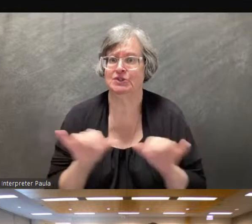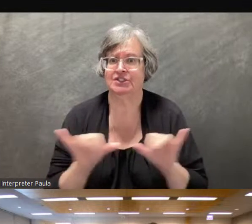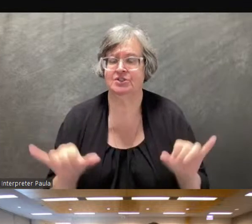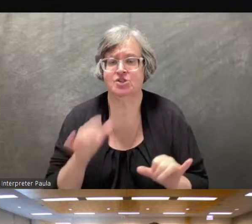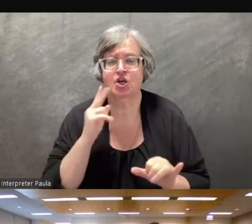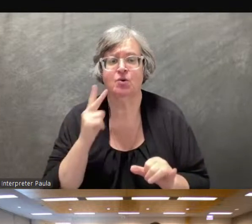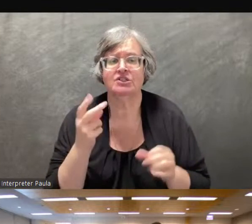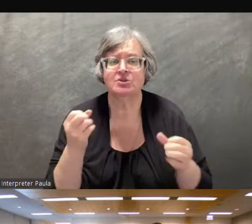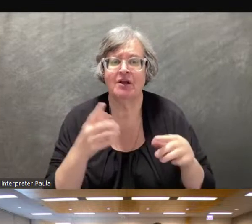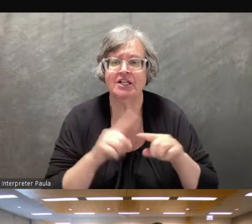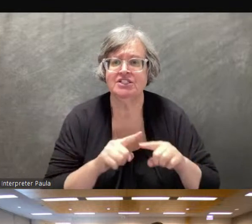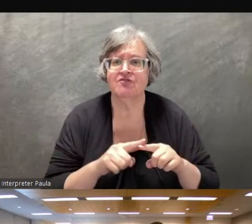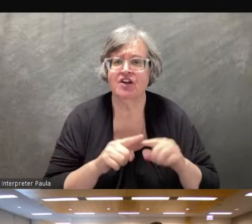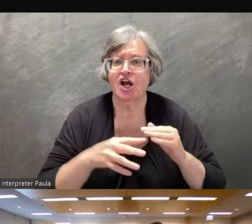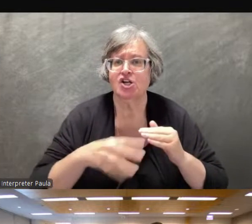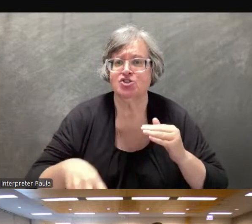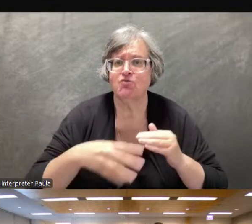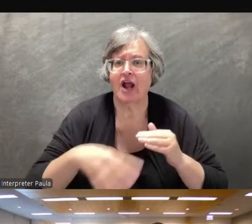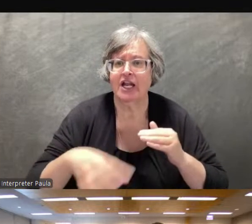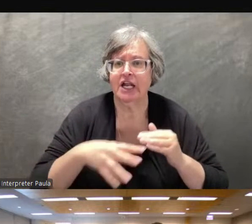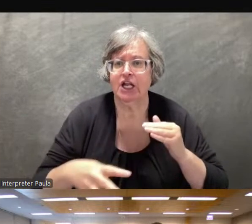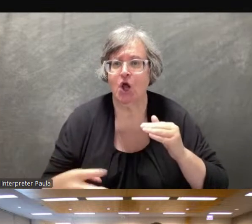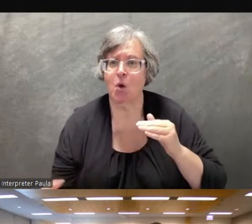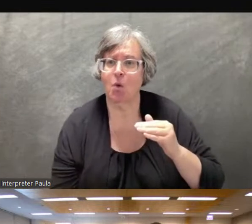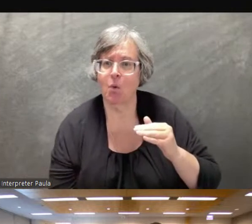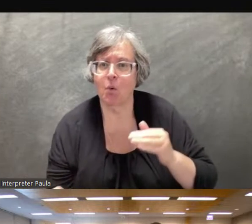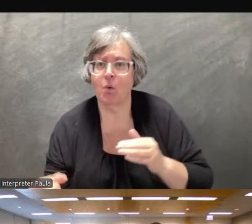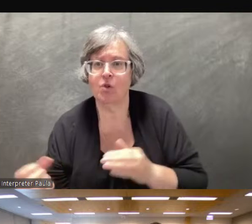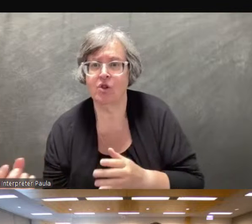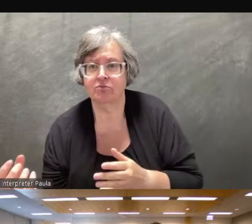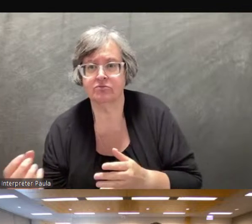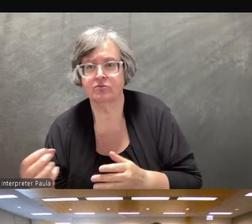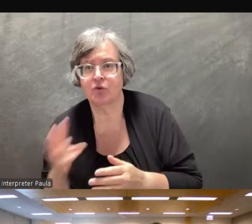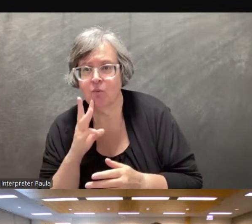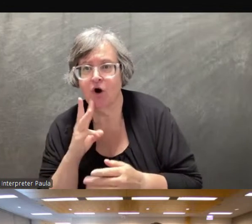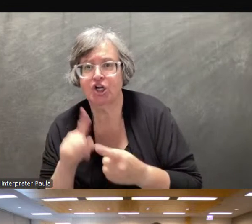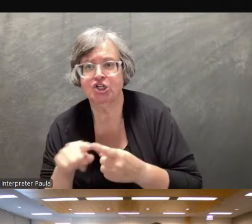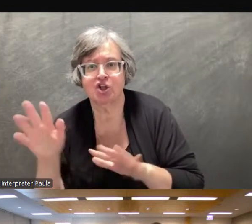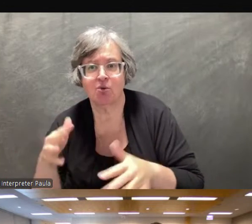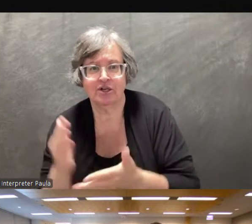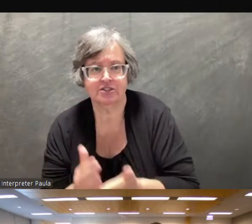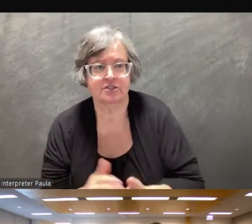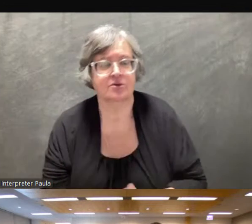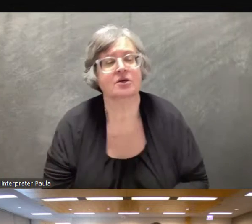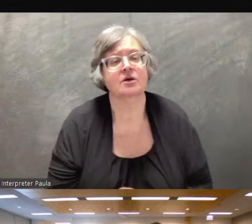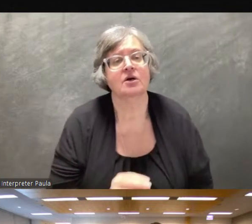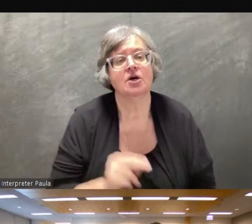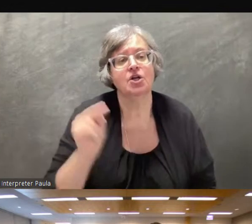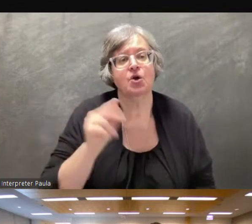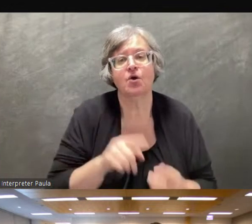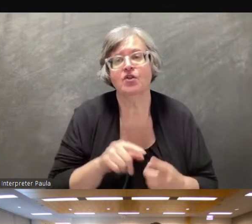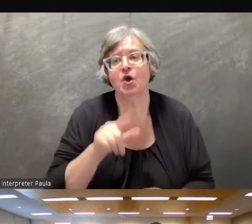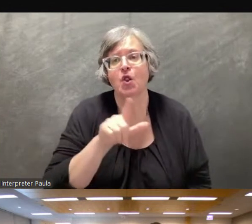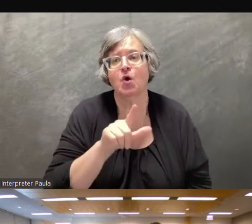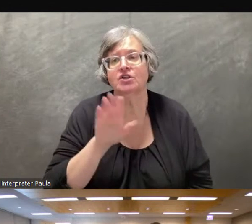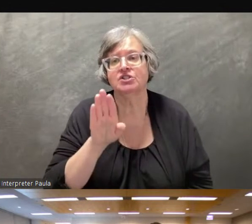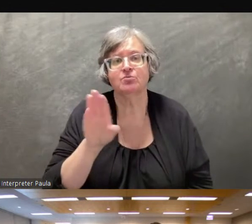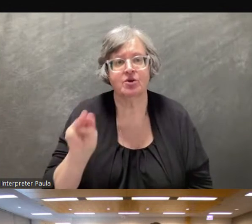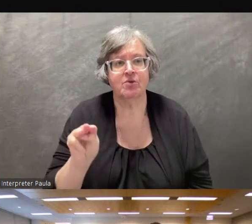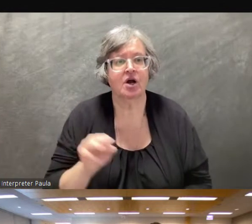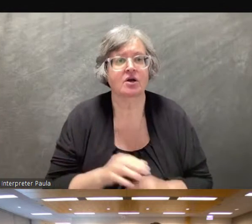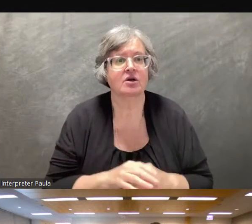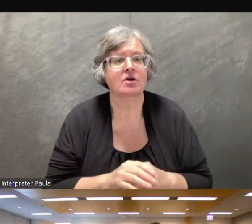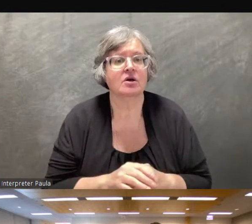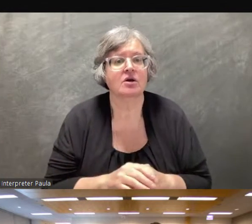micro drainage structures where we connect into the main sewer line. Moving up north to the Lawrence to Bryn Mawr area, the